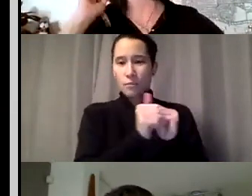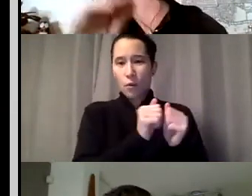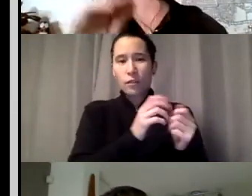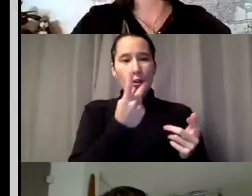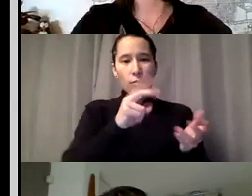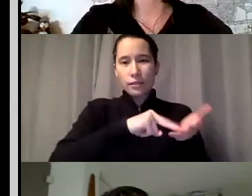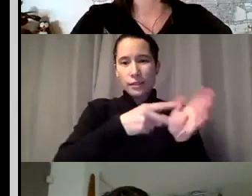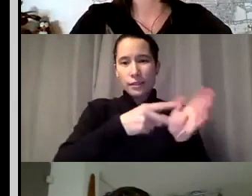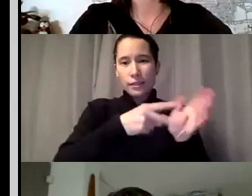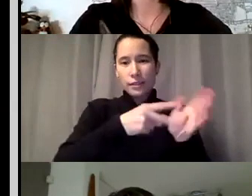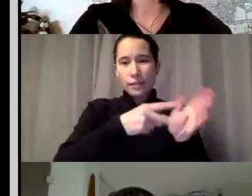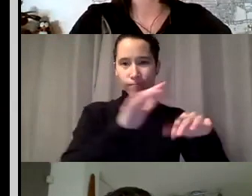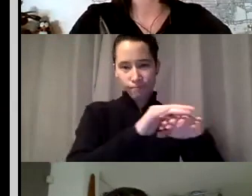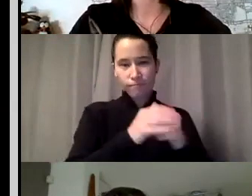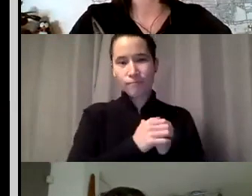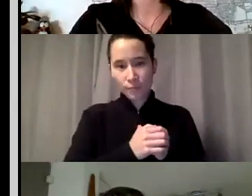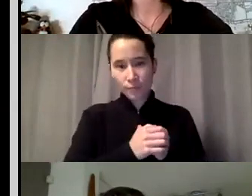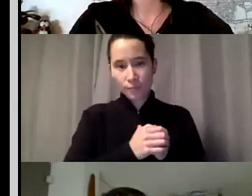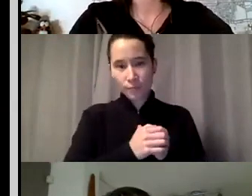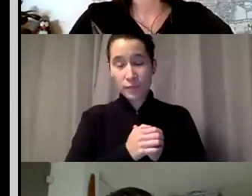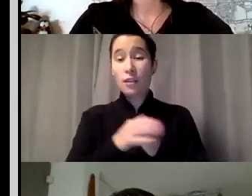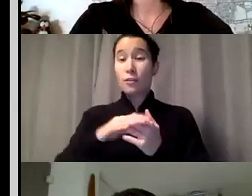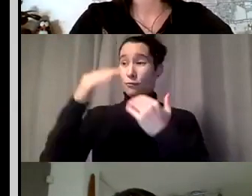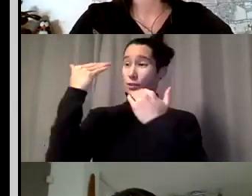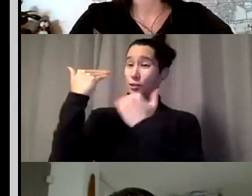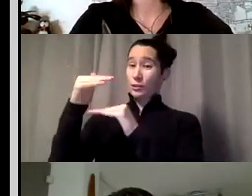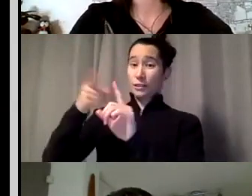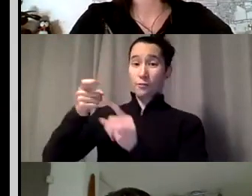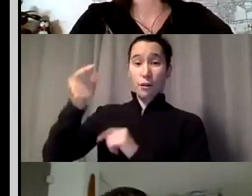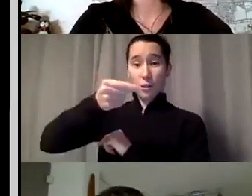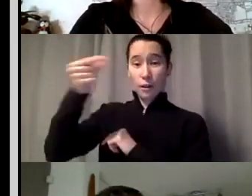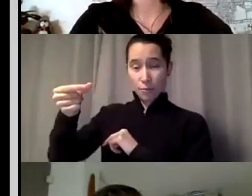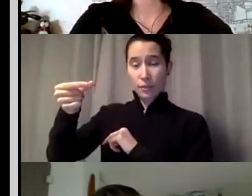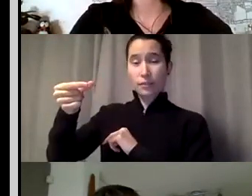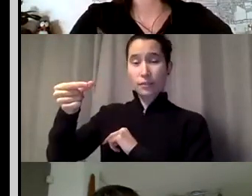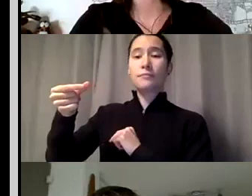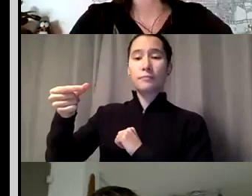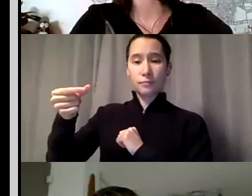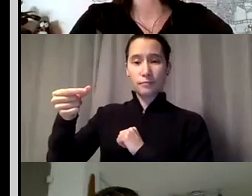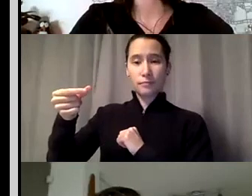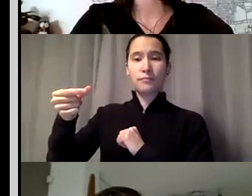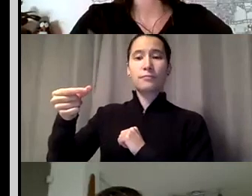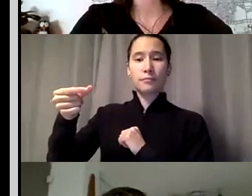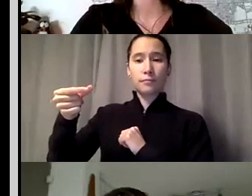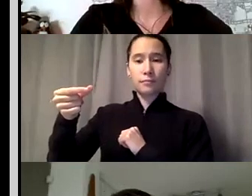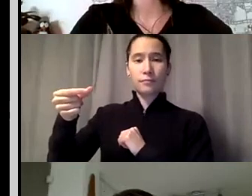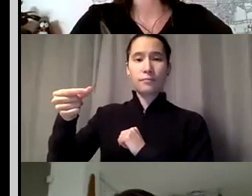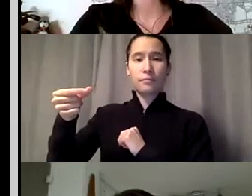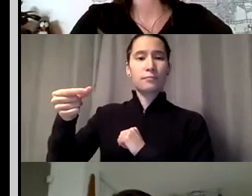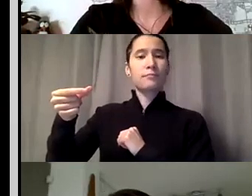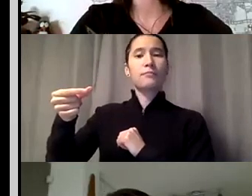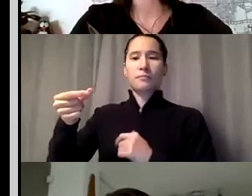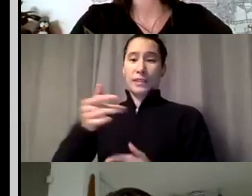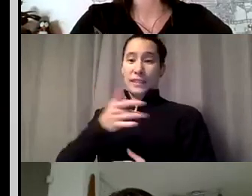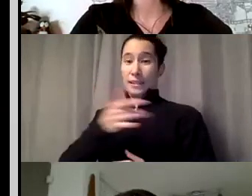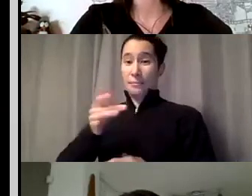restrictions come in, they are broad, and it's usually typically one line or one paragraph that is for a